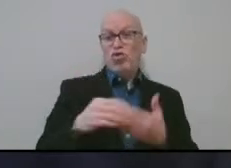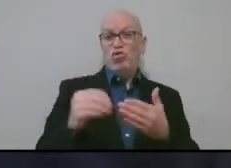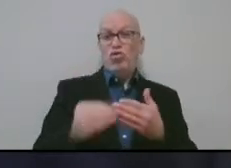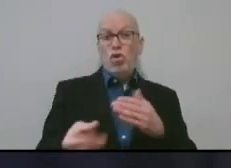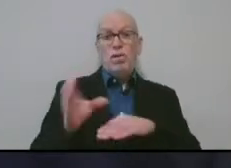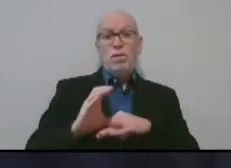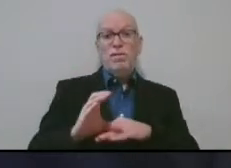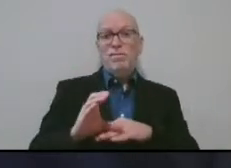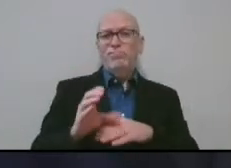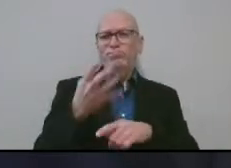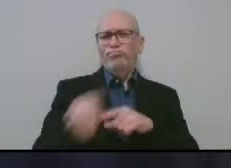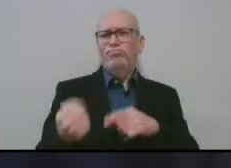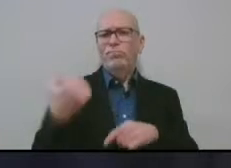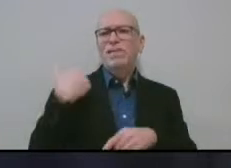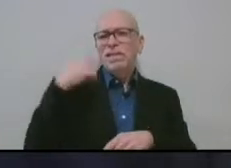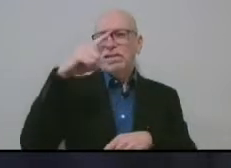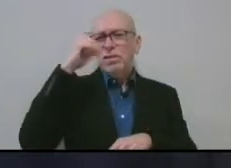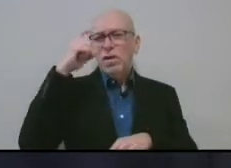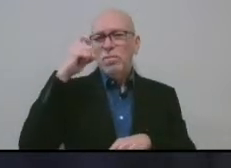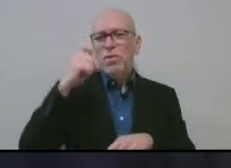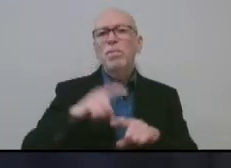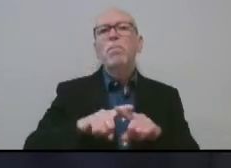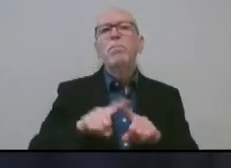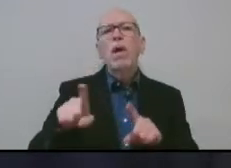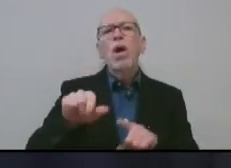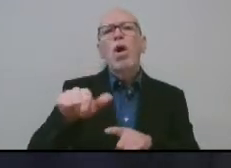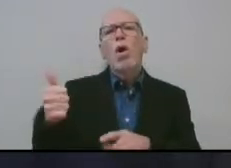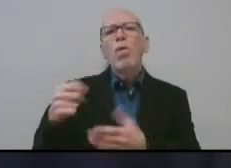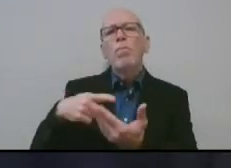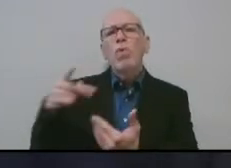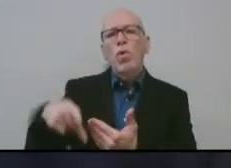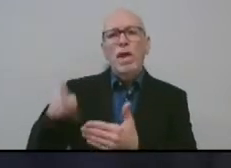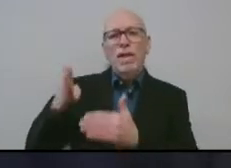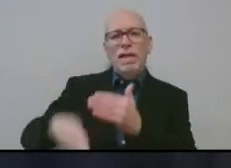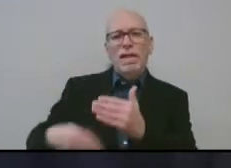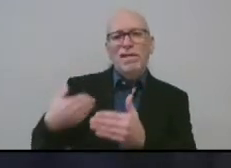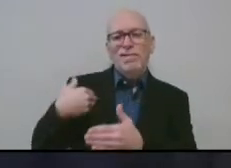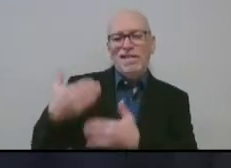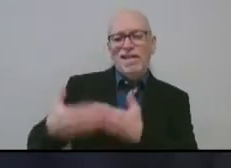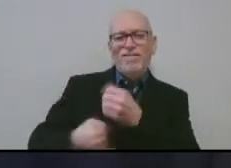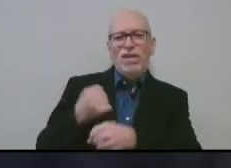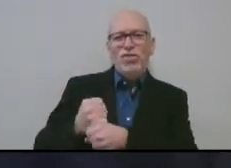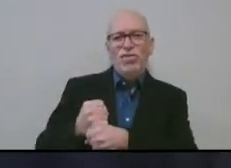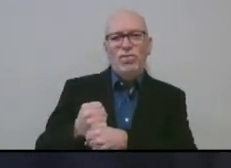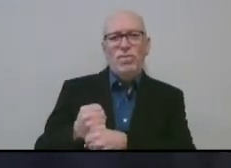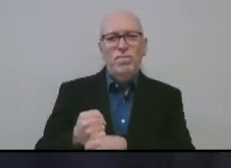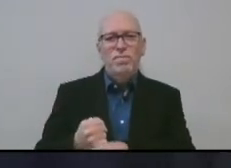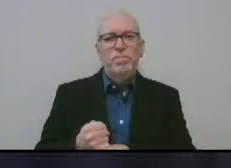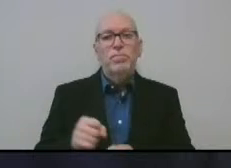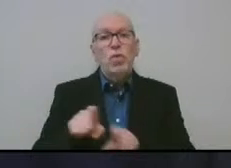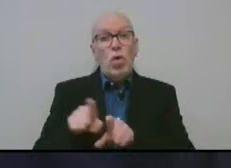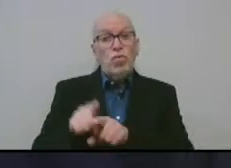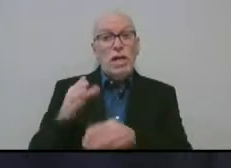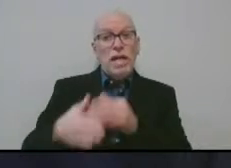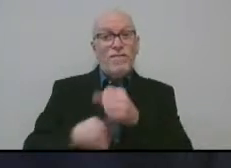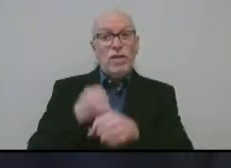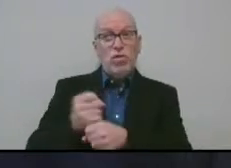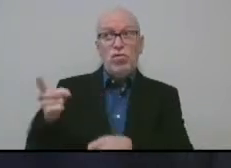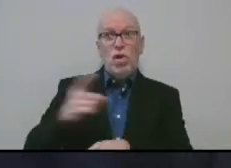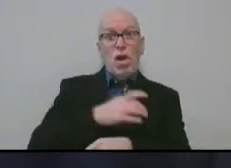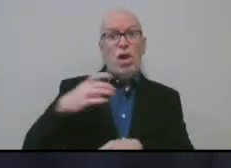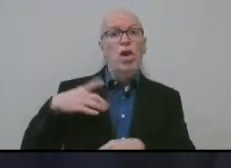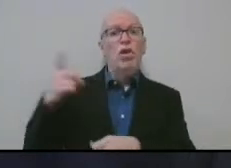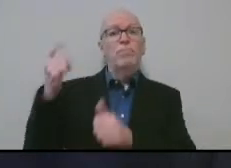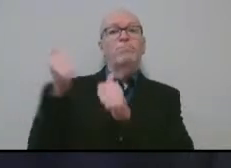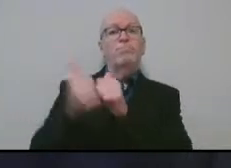expired last summer, while the other programs expired at the end of last year. Also, at the end of last year, Congress enacted